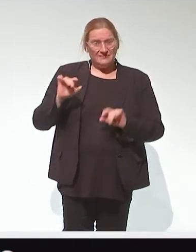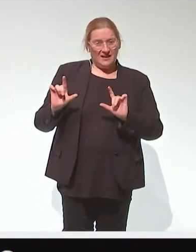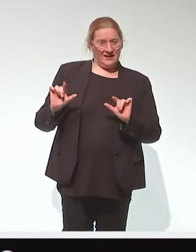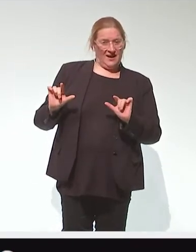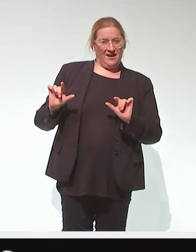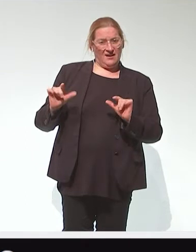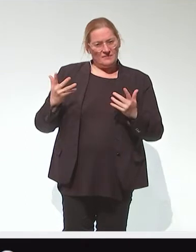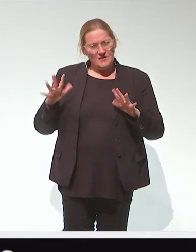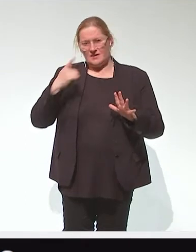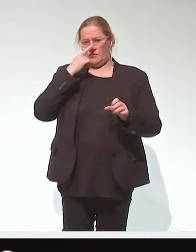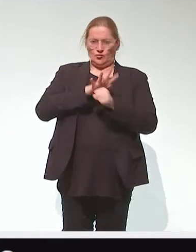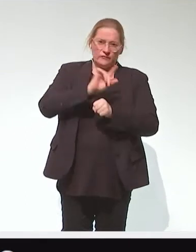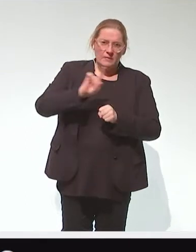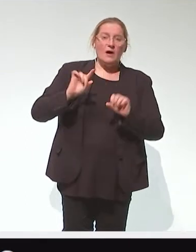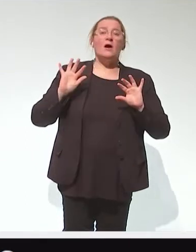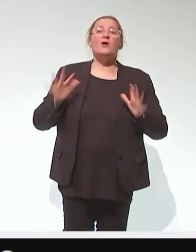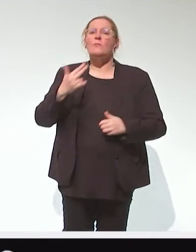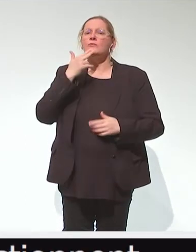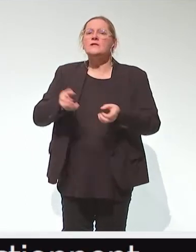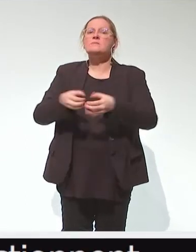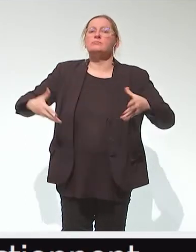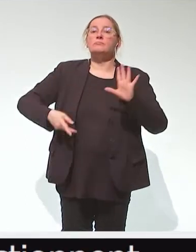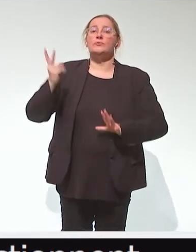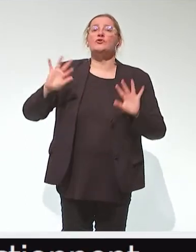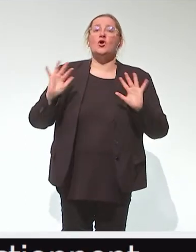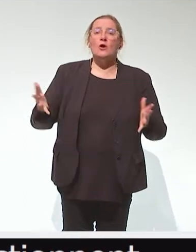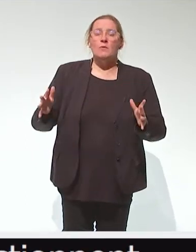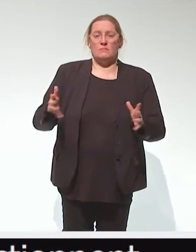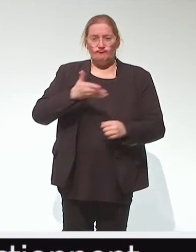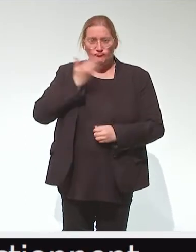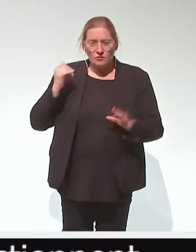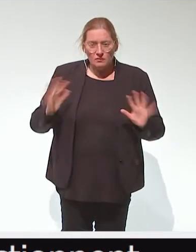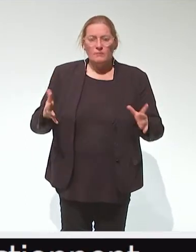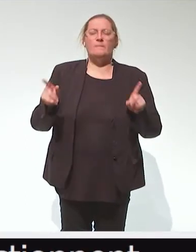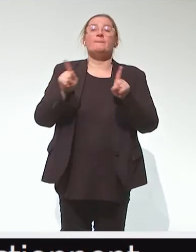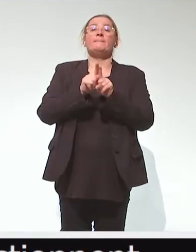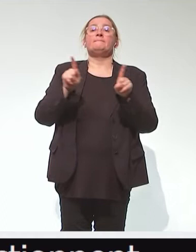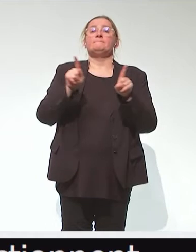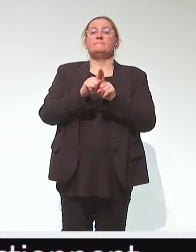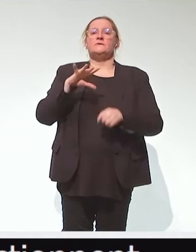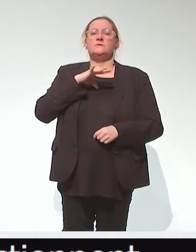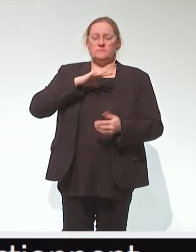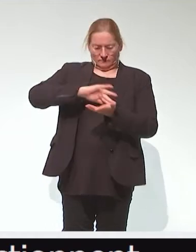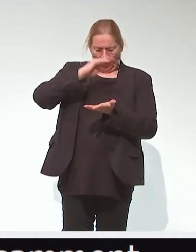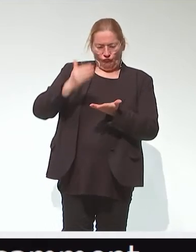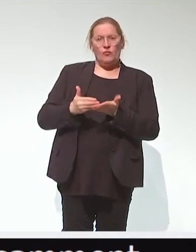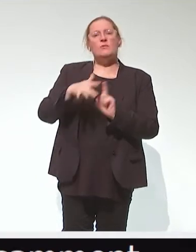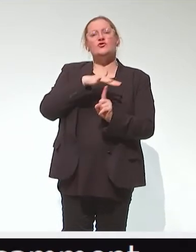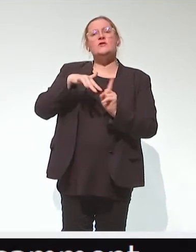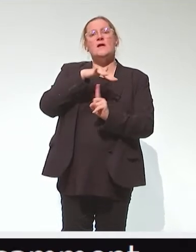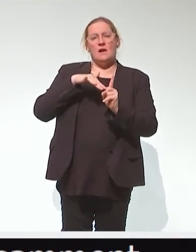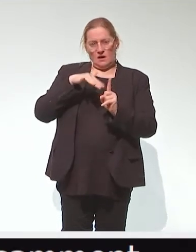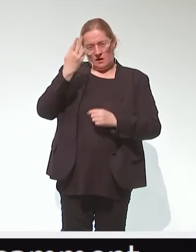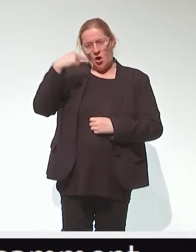the last point has been discussed, the European Social Fund, for example. Again, amazing instrument to really promote employment. Are we really